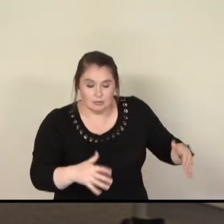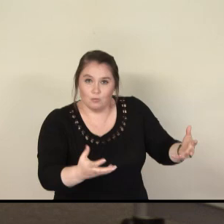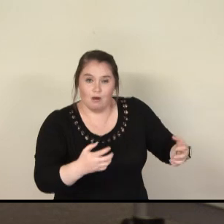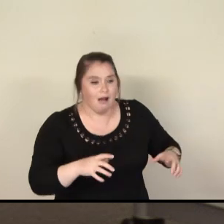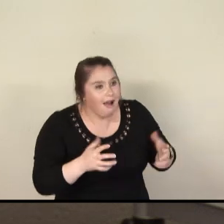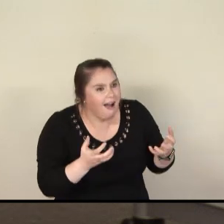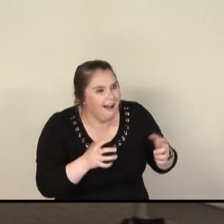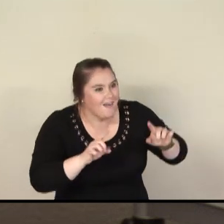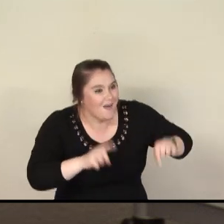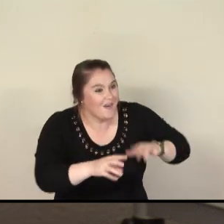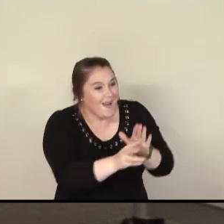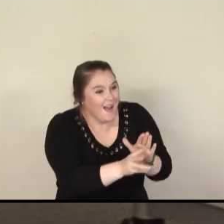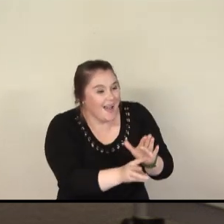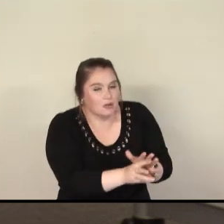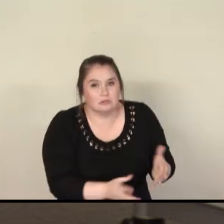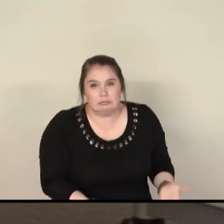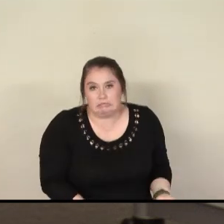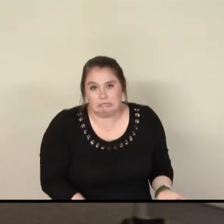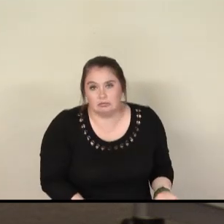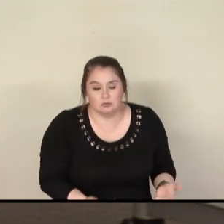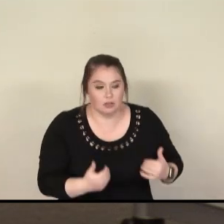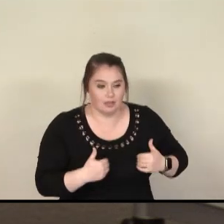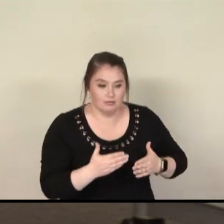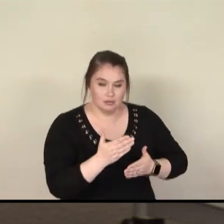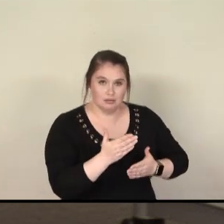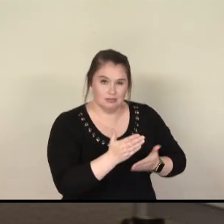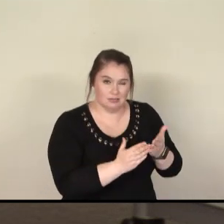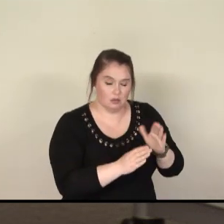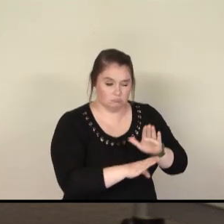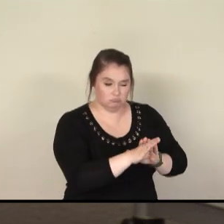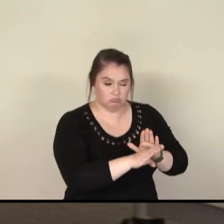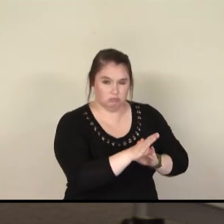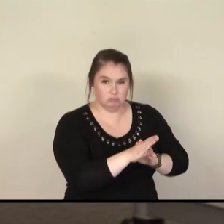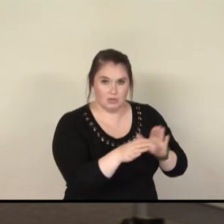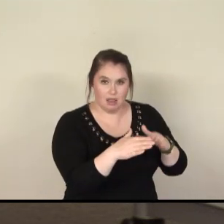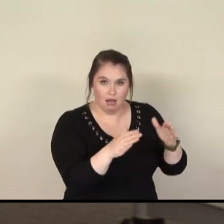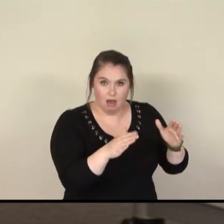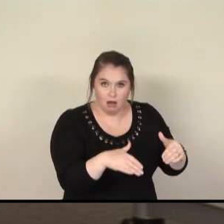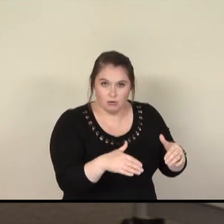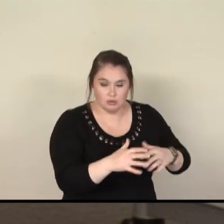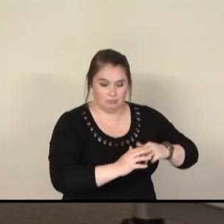a development over in East Waco that is supposed to bring